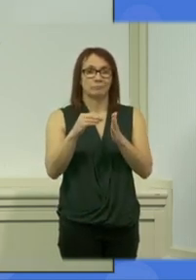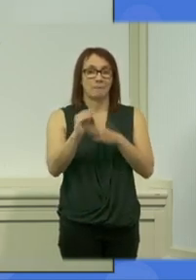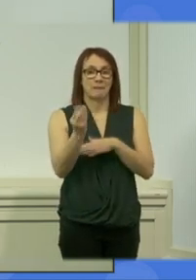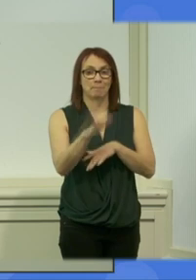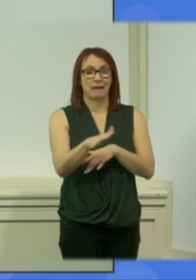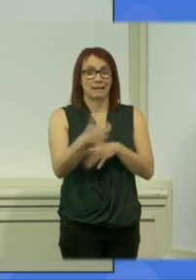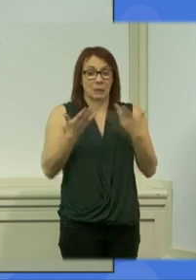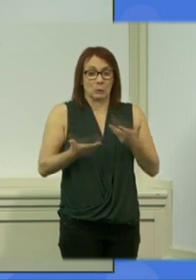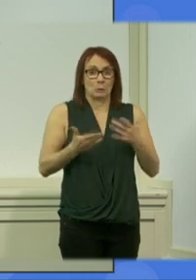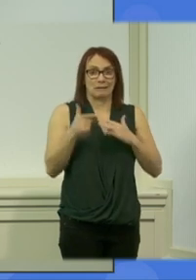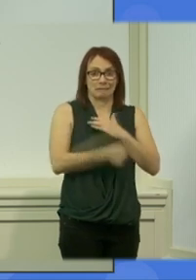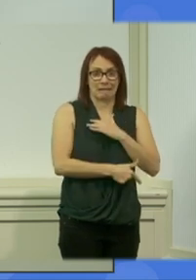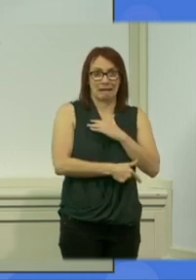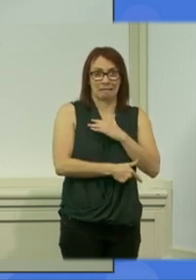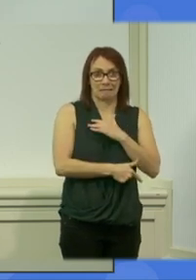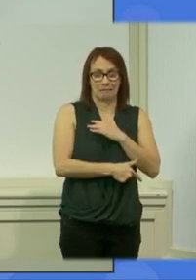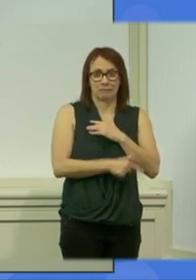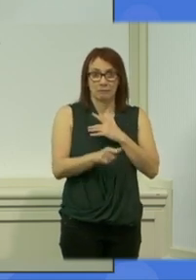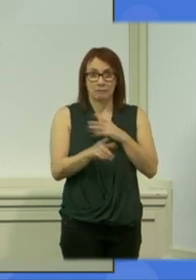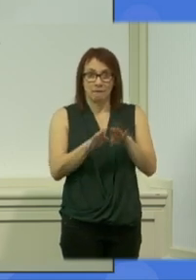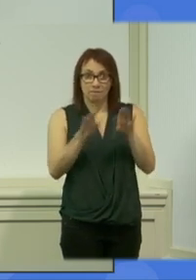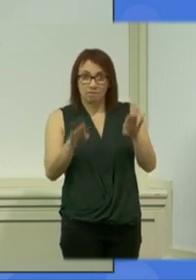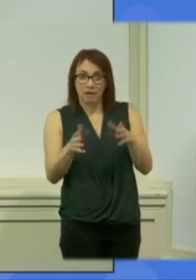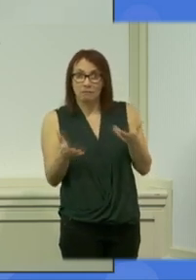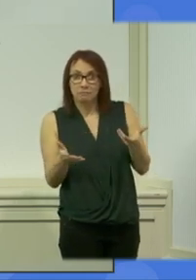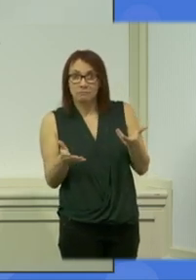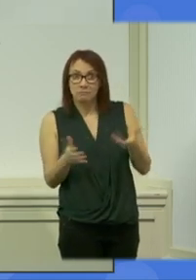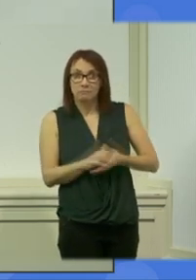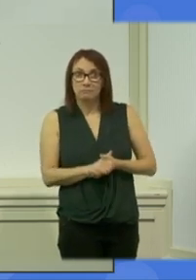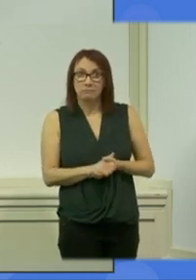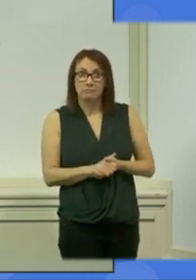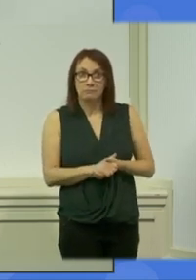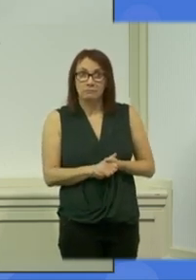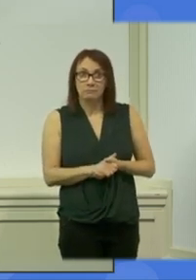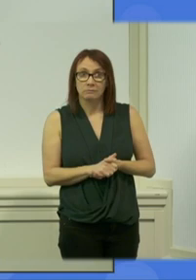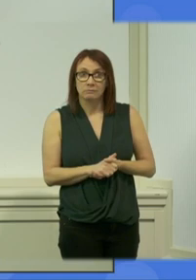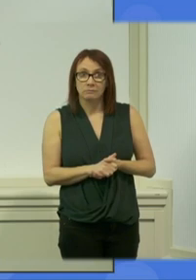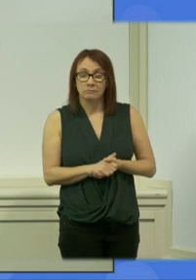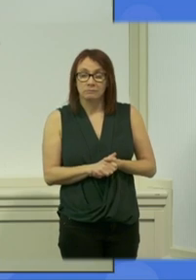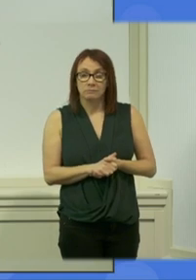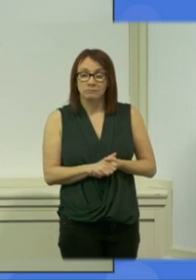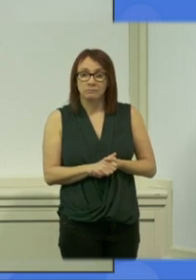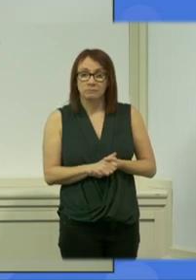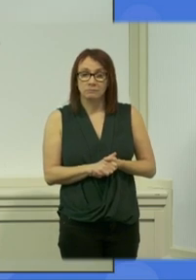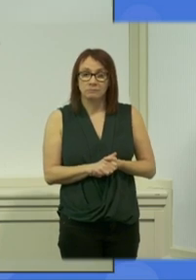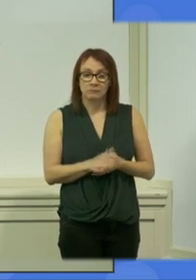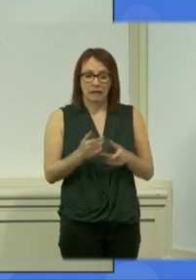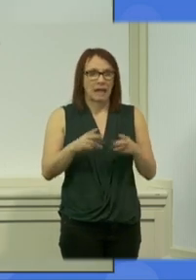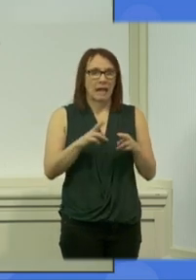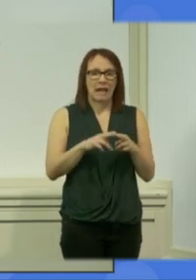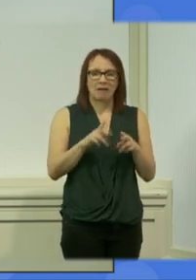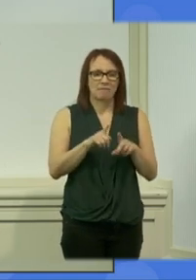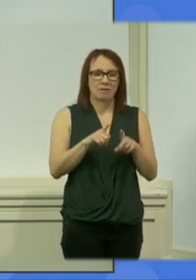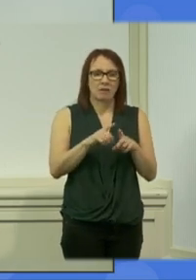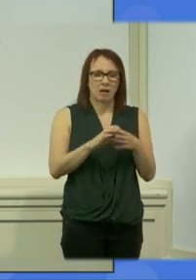today's deficit, is this fair? Well, if the spending is used to create an asset like a